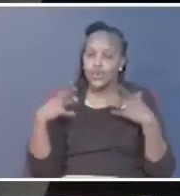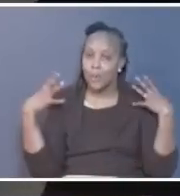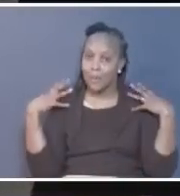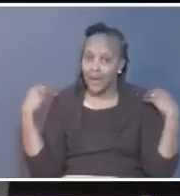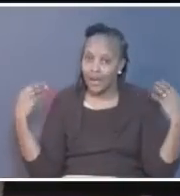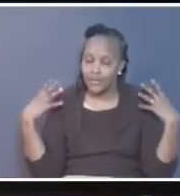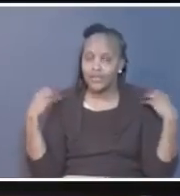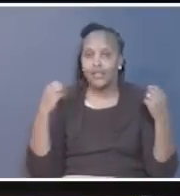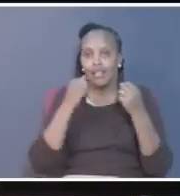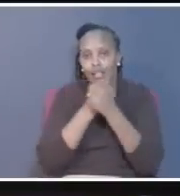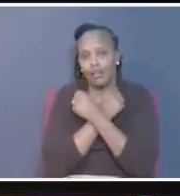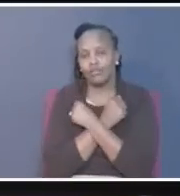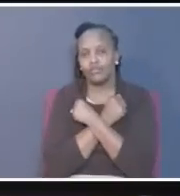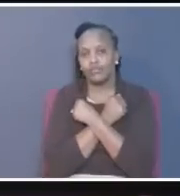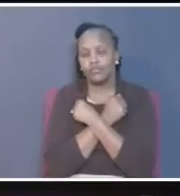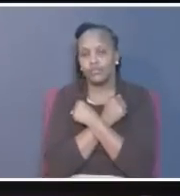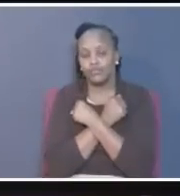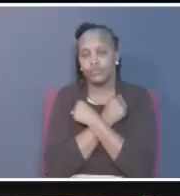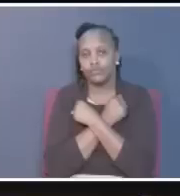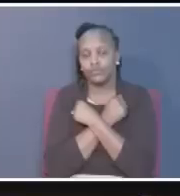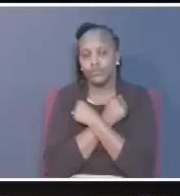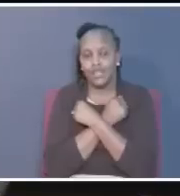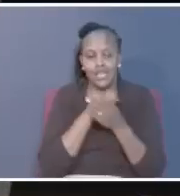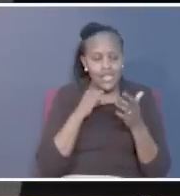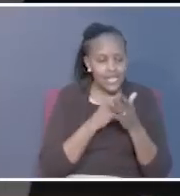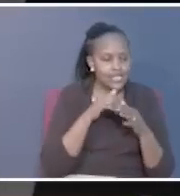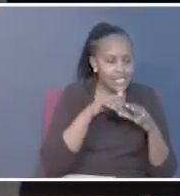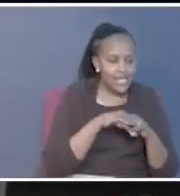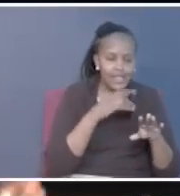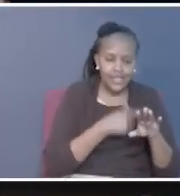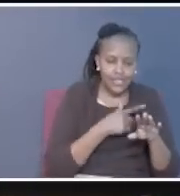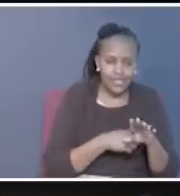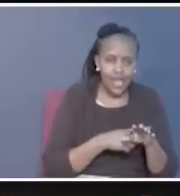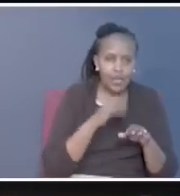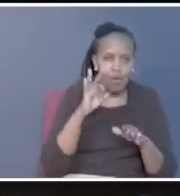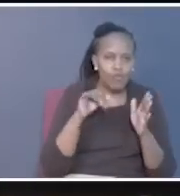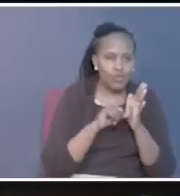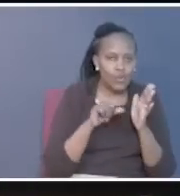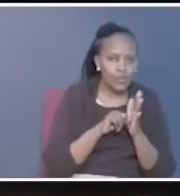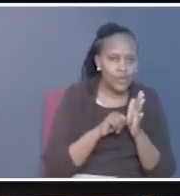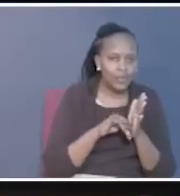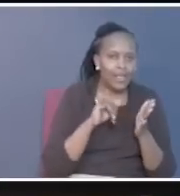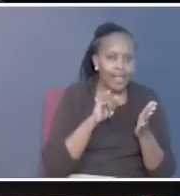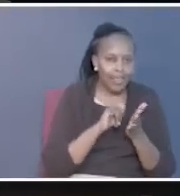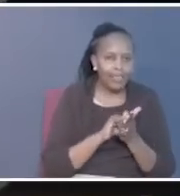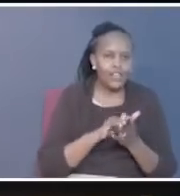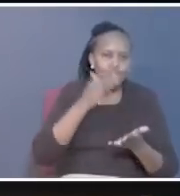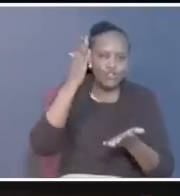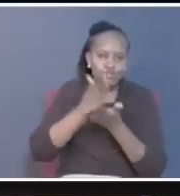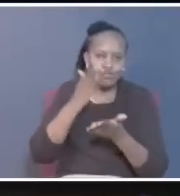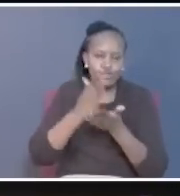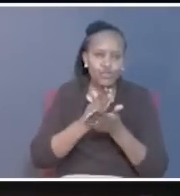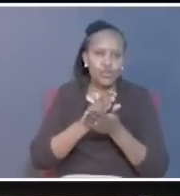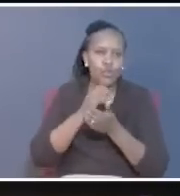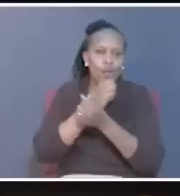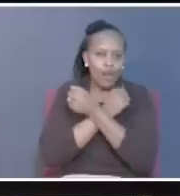one another. It is usually in the times of crisis that many need genuine love and compassion